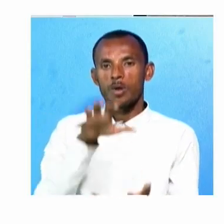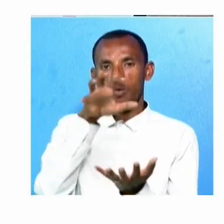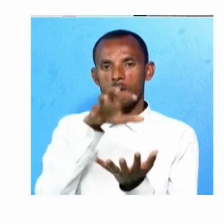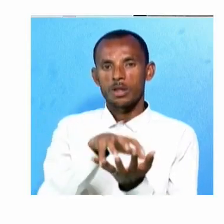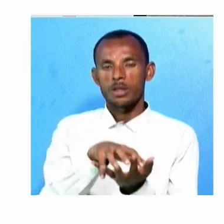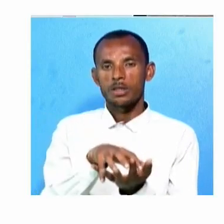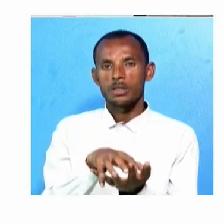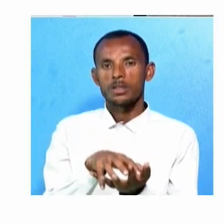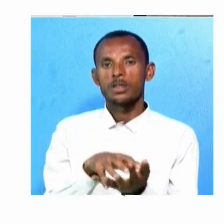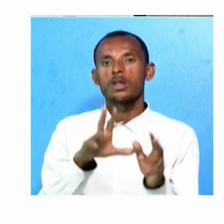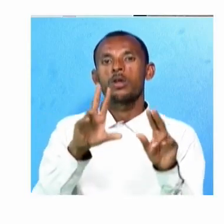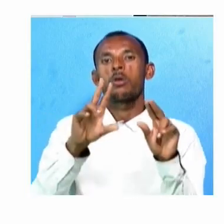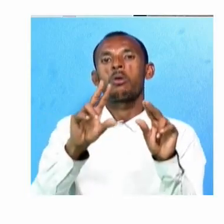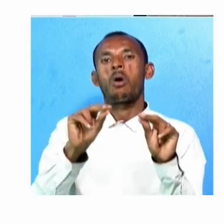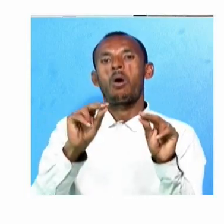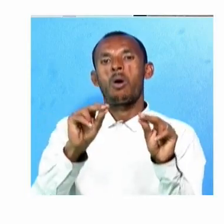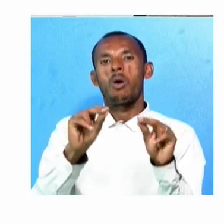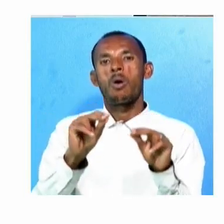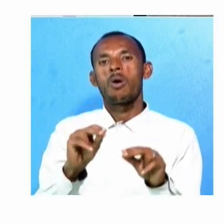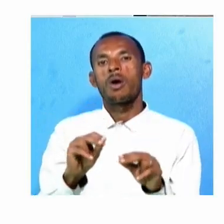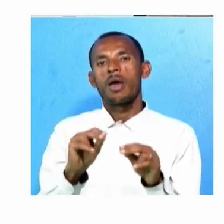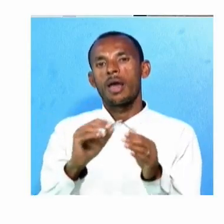contains no element, it's empty.